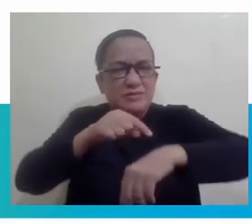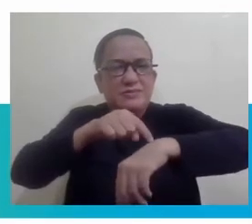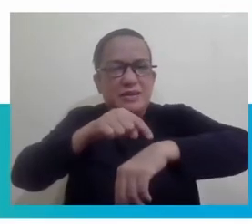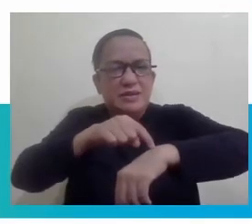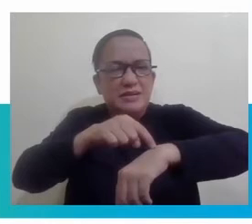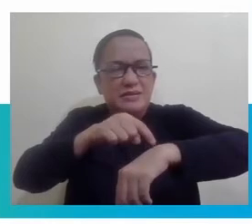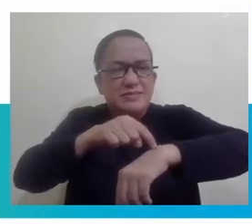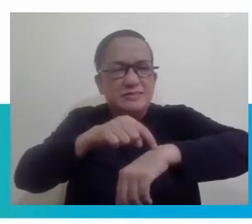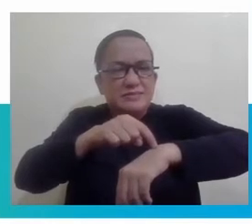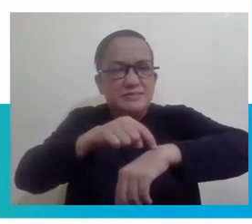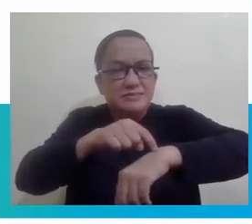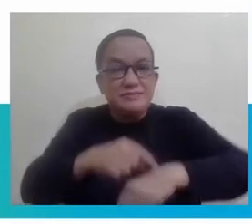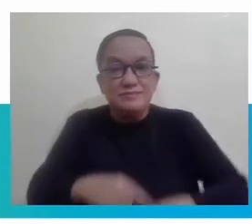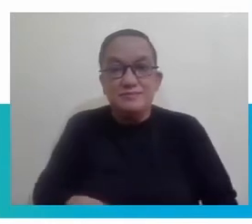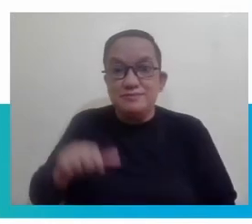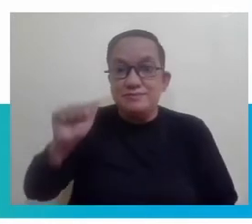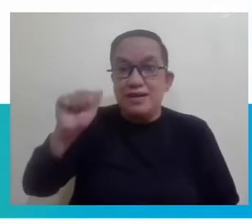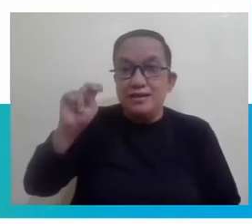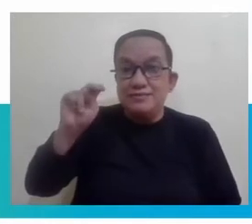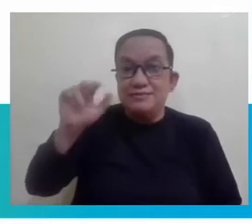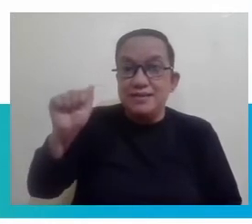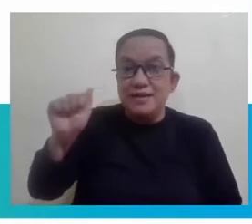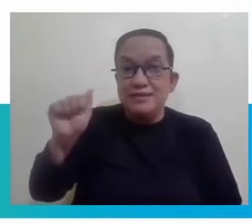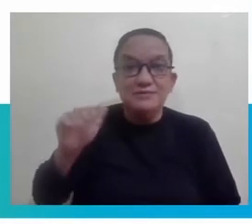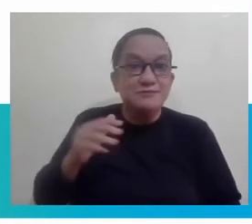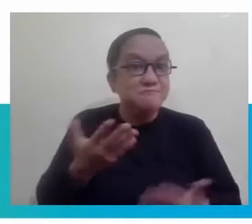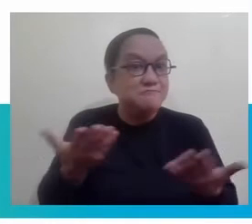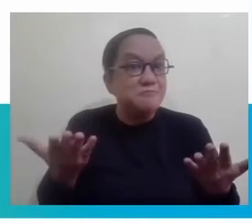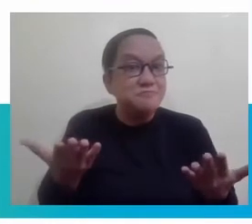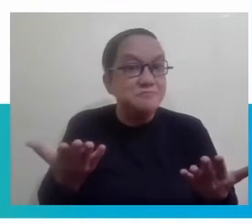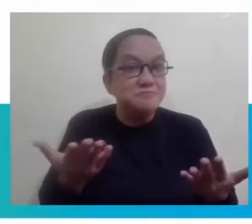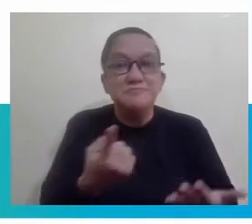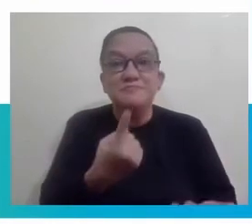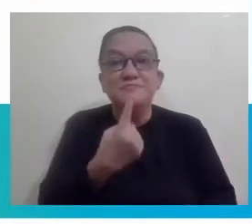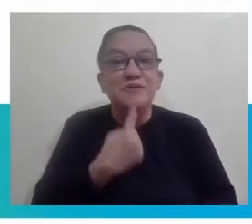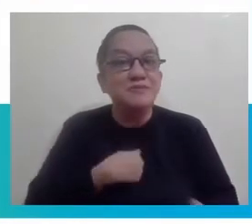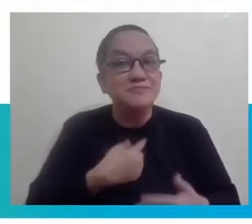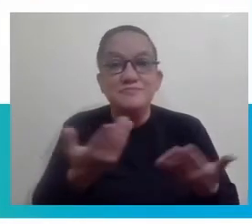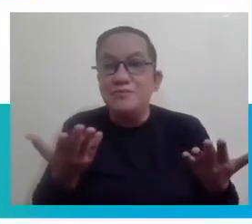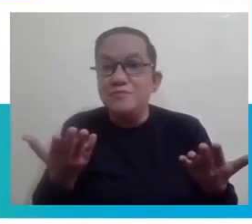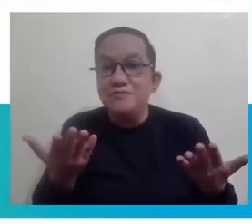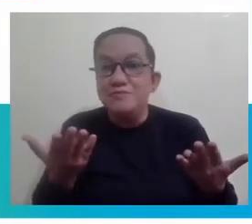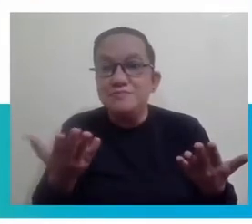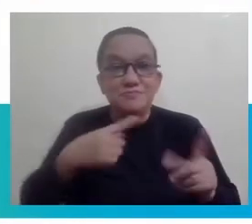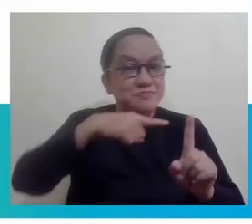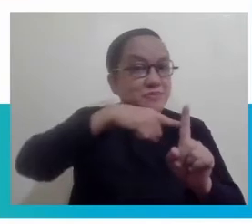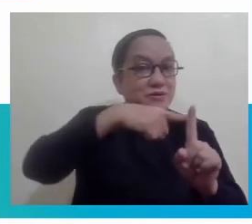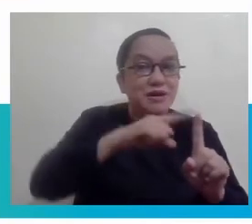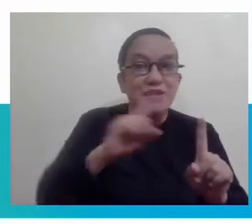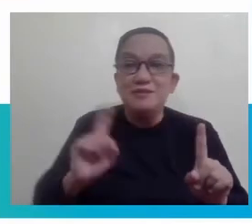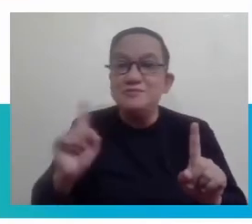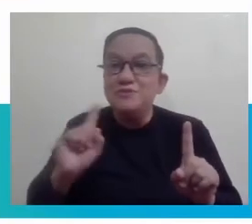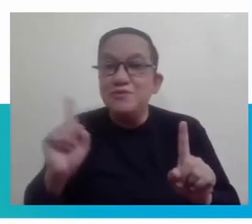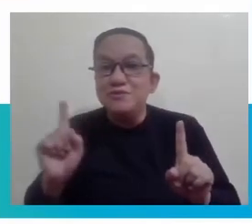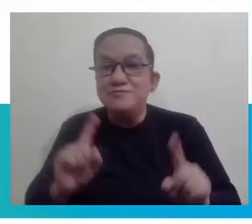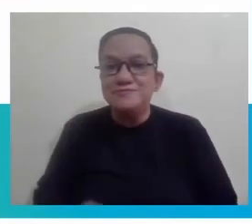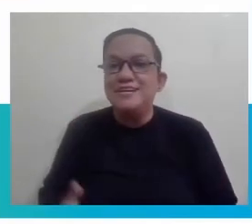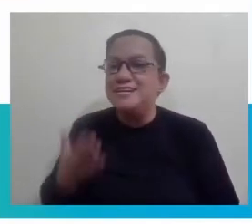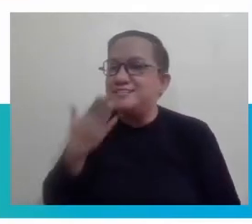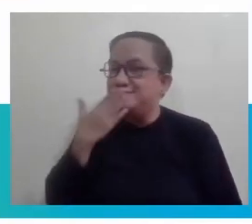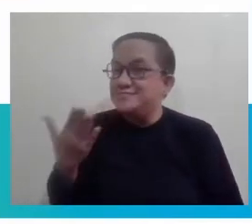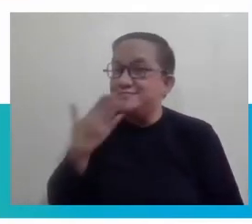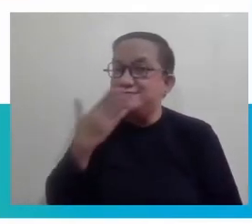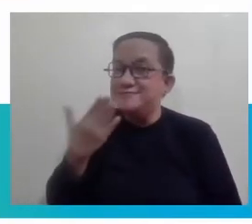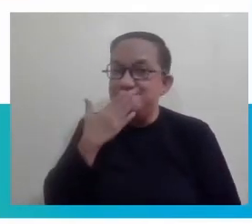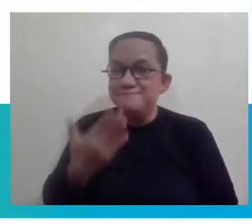on what to do more and what to do less. Thank you, Anna. Thanks, Natalie. So what I think people and governments and private sector should do